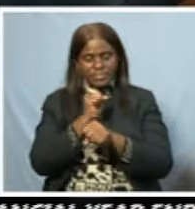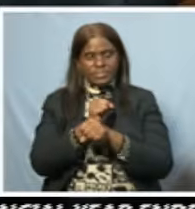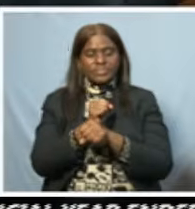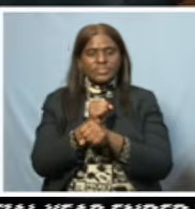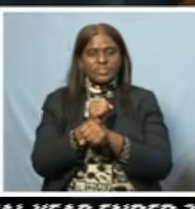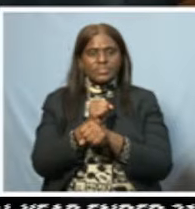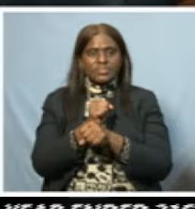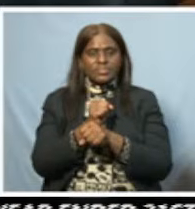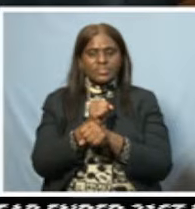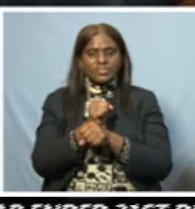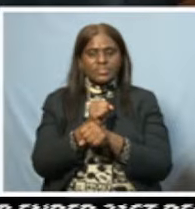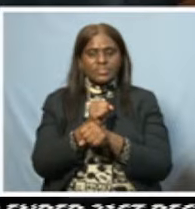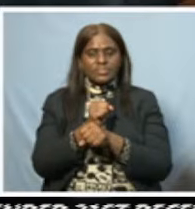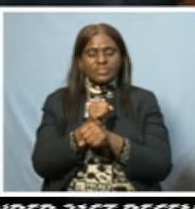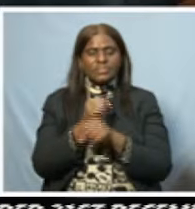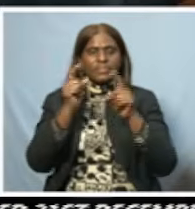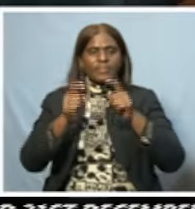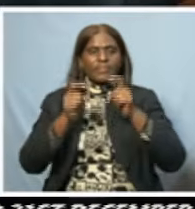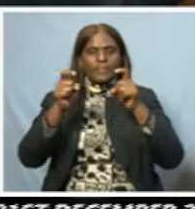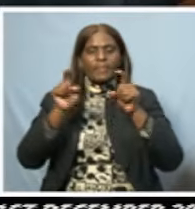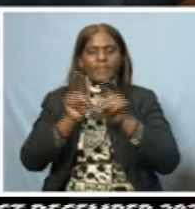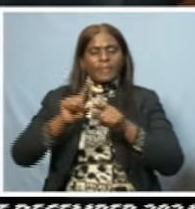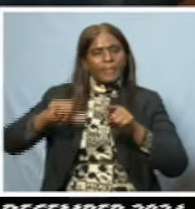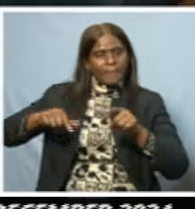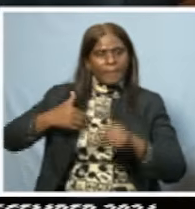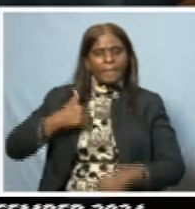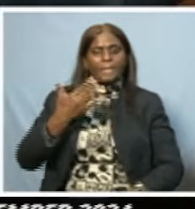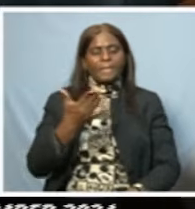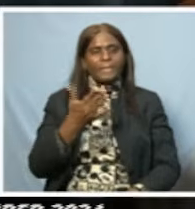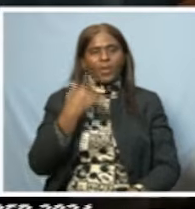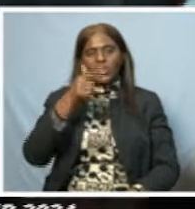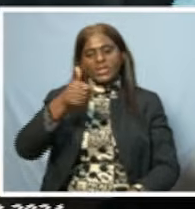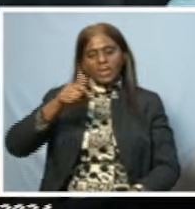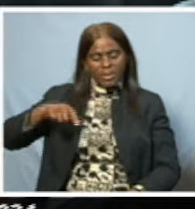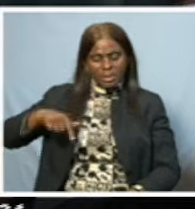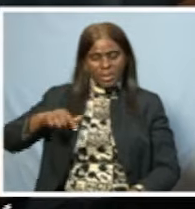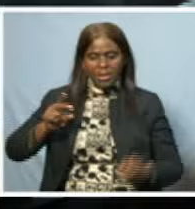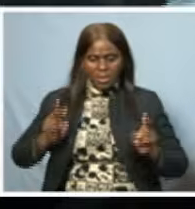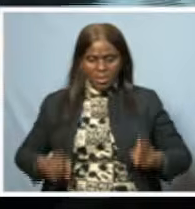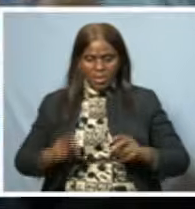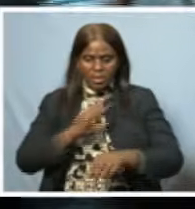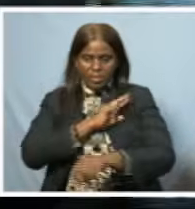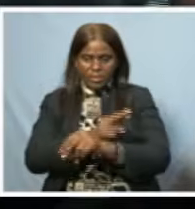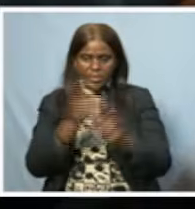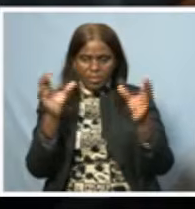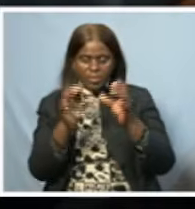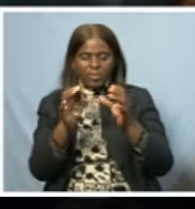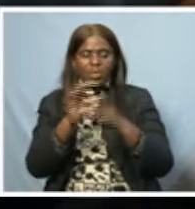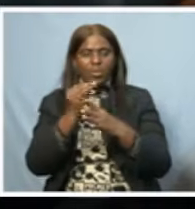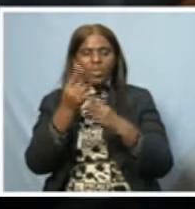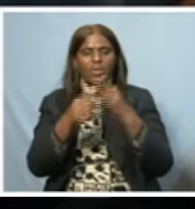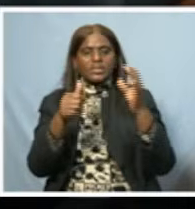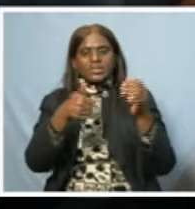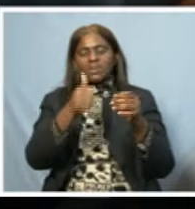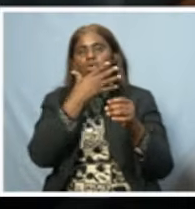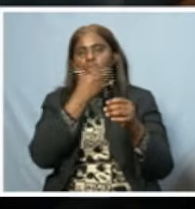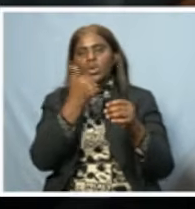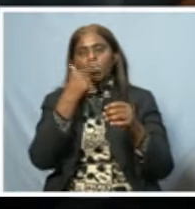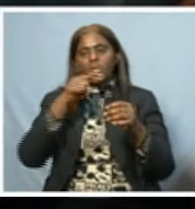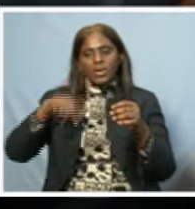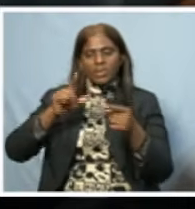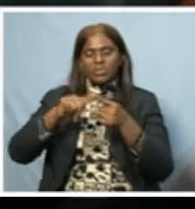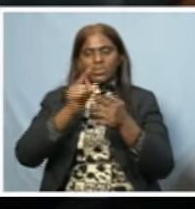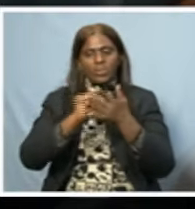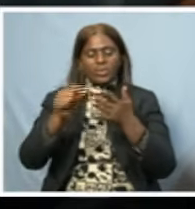to be promoted, there was a delay. Who delayed? Is it the Human Resource Committee, or it's the Commission that delayed to